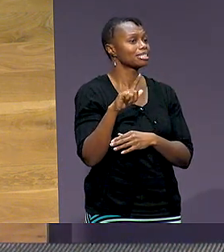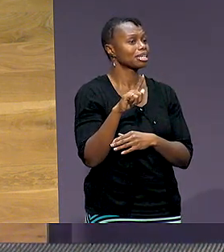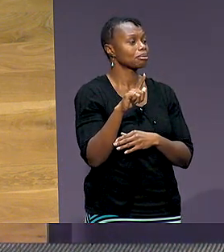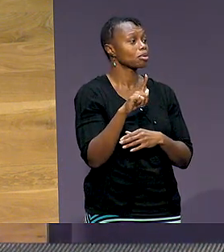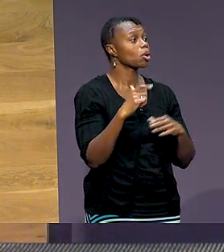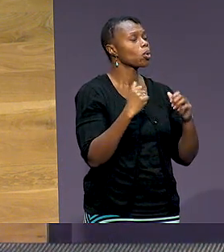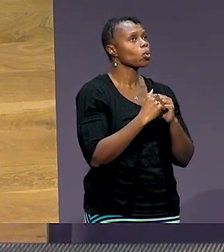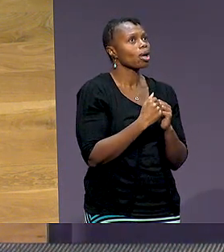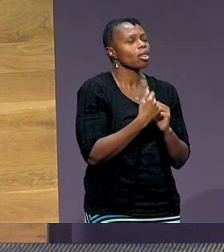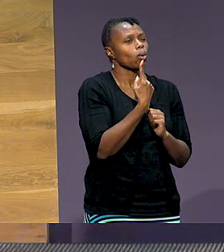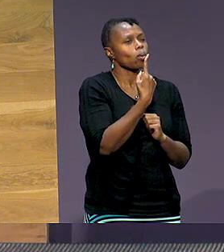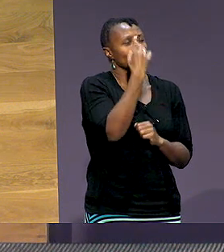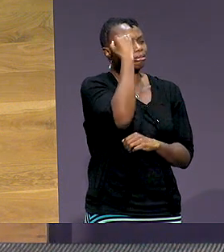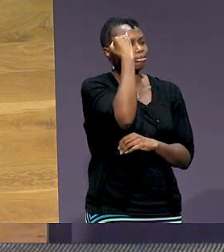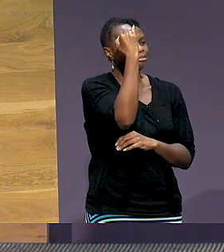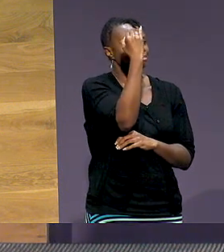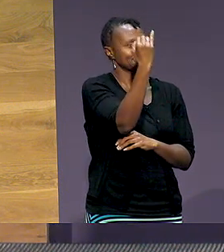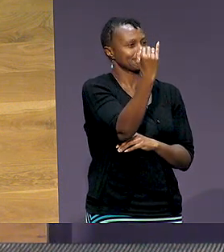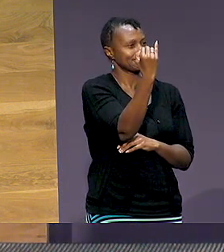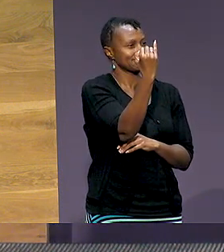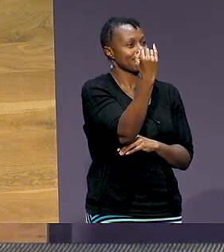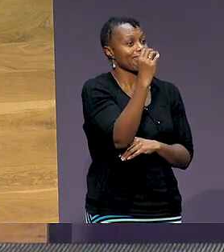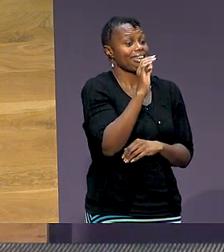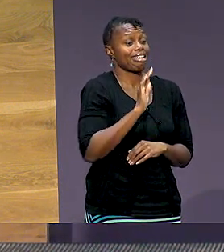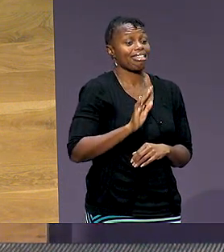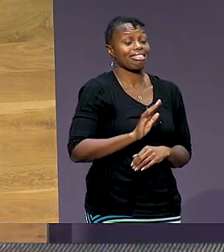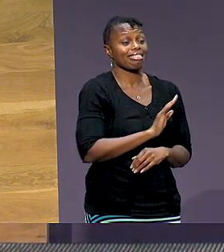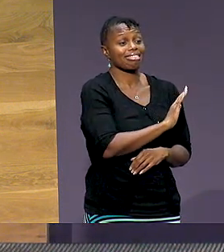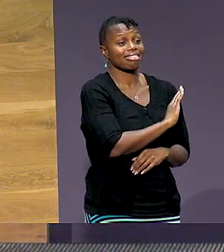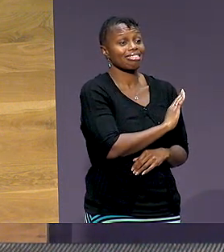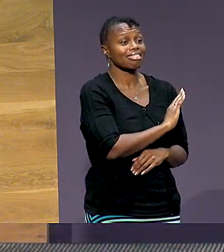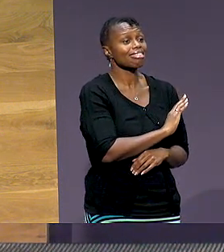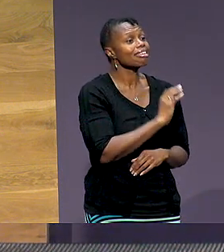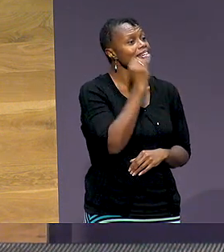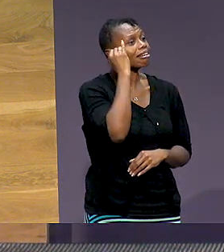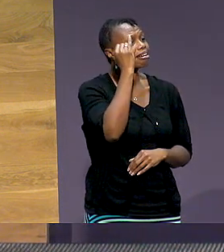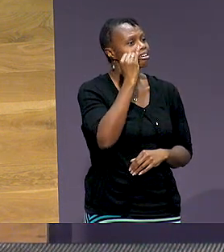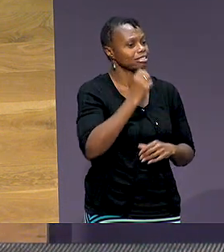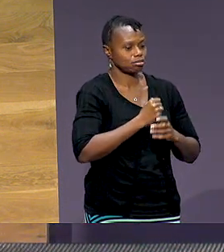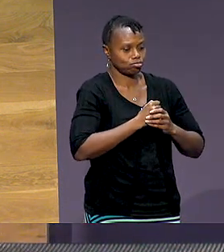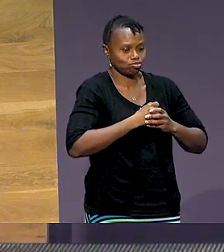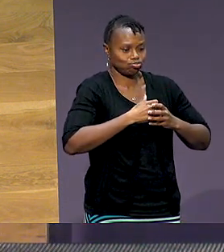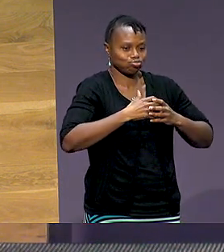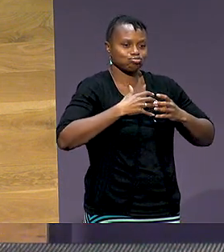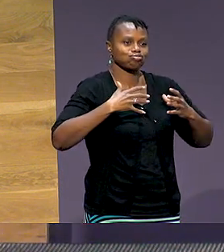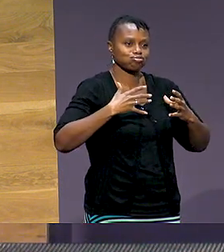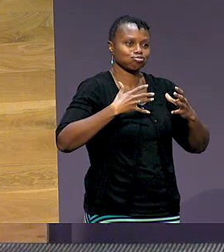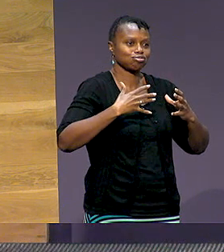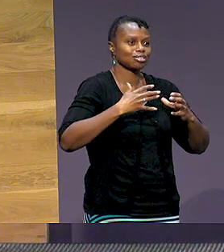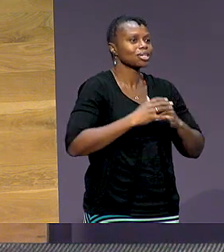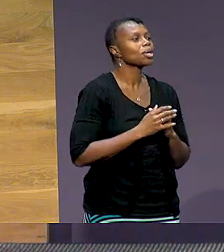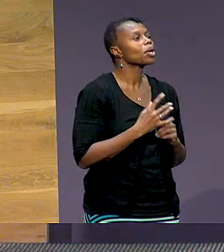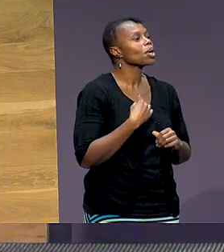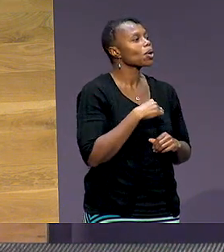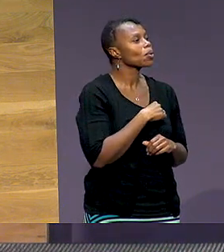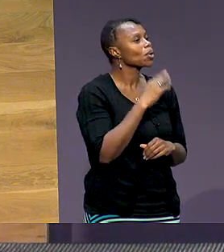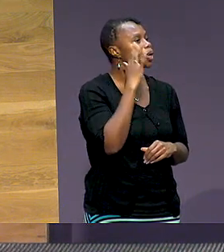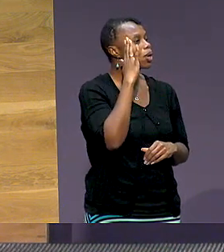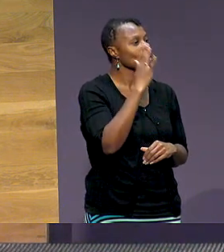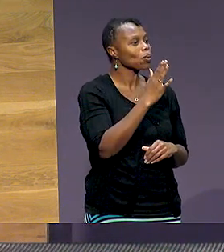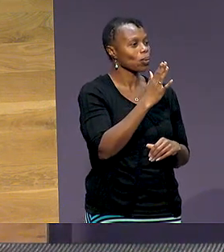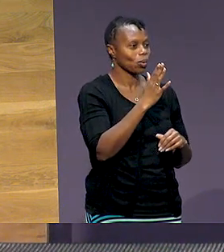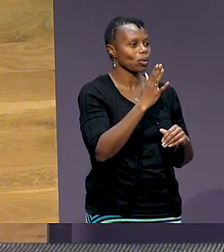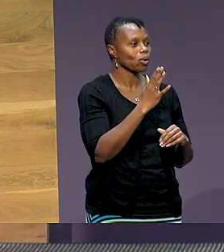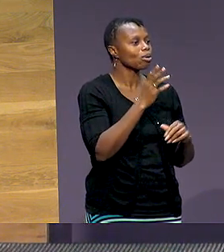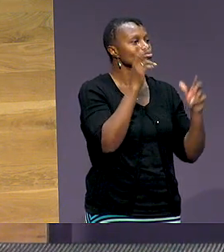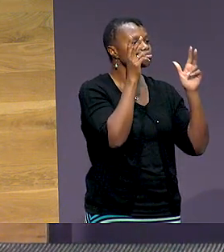idea. Those ideas have all matured and multiplied in ministries and projects that we will be hearing about today.